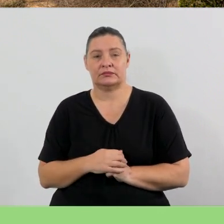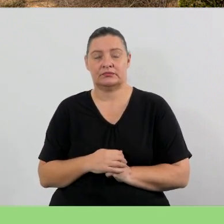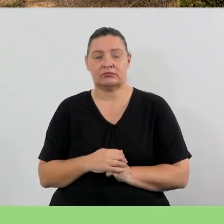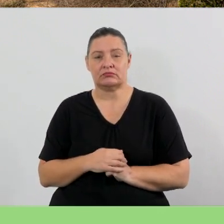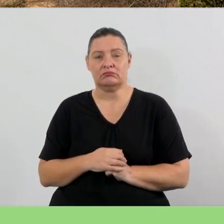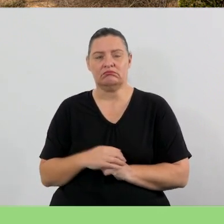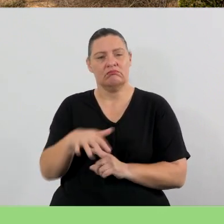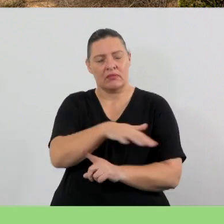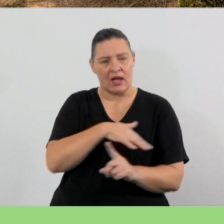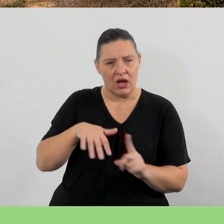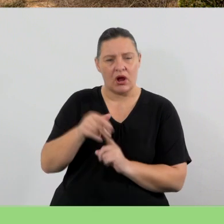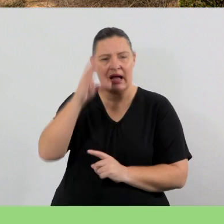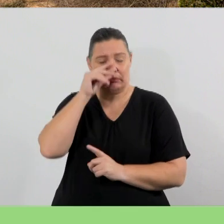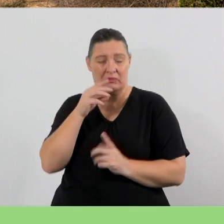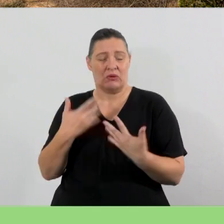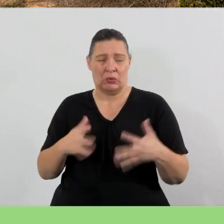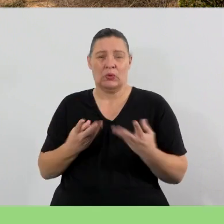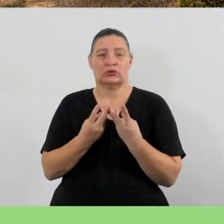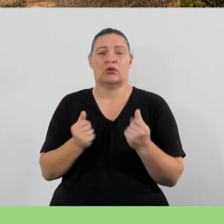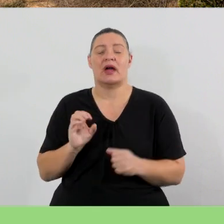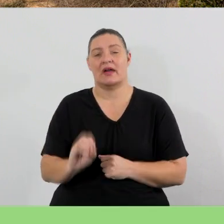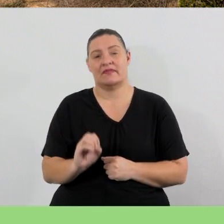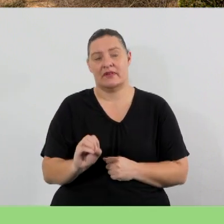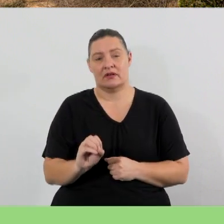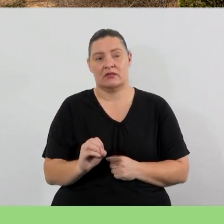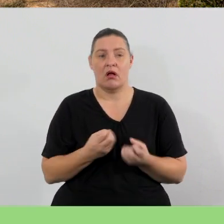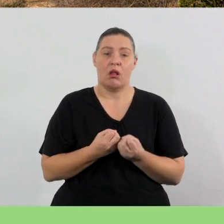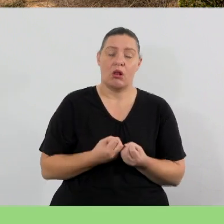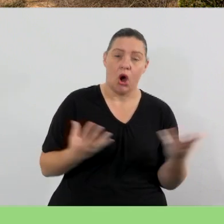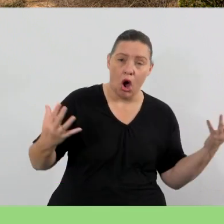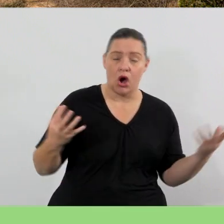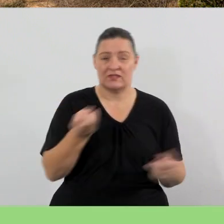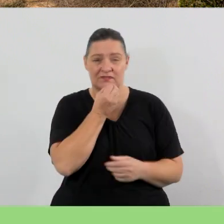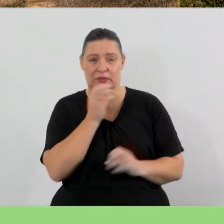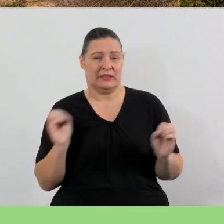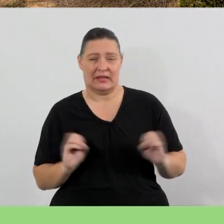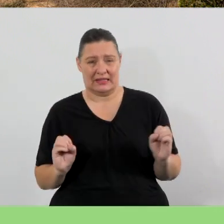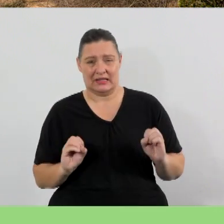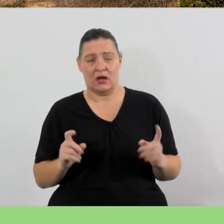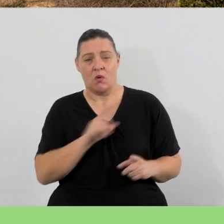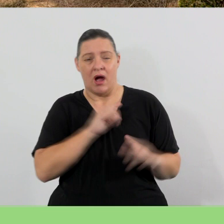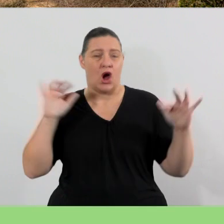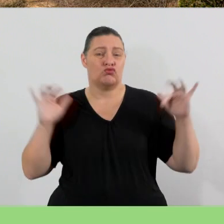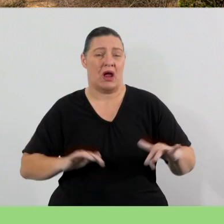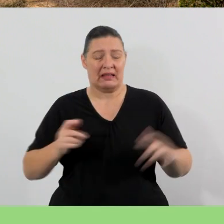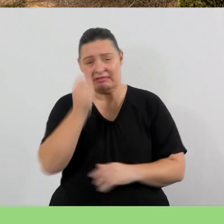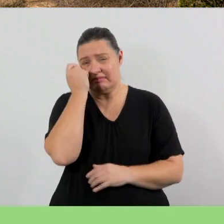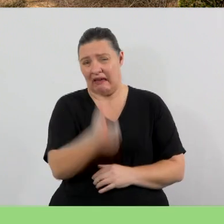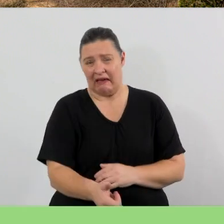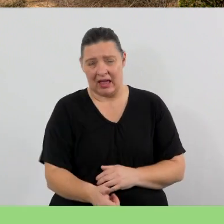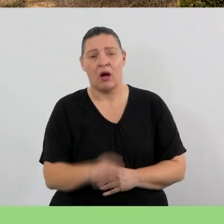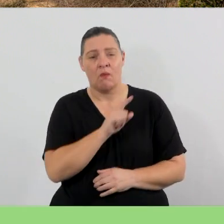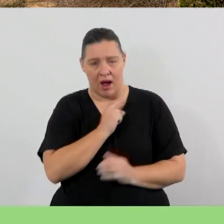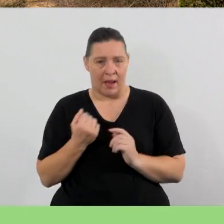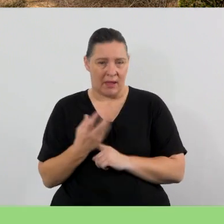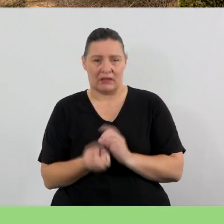is an area that is experiencing drought. As you can see, we don't have a lot of vegetation because there hasn't been much rain, and as a